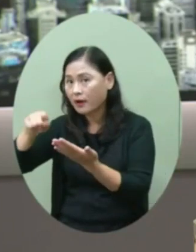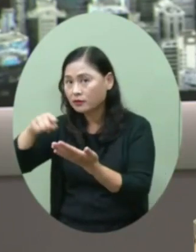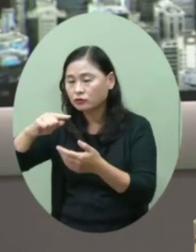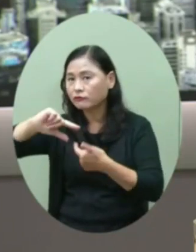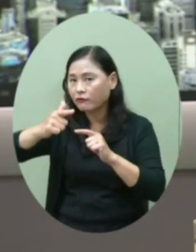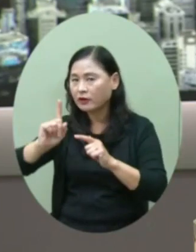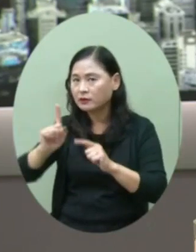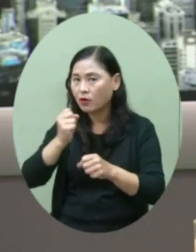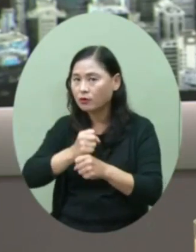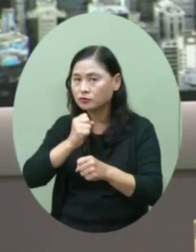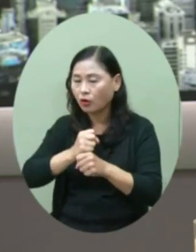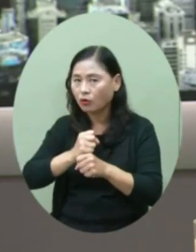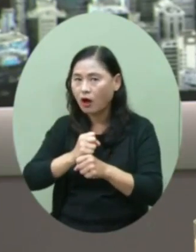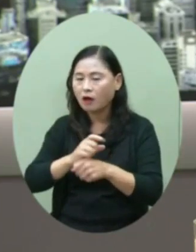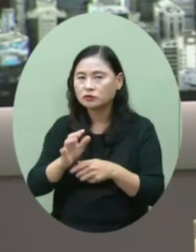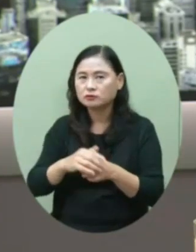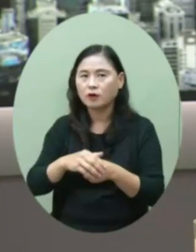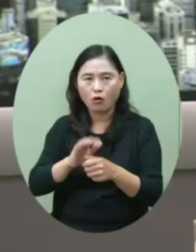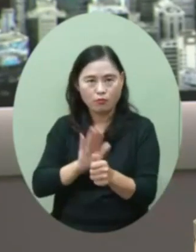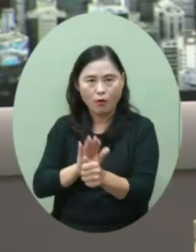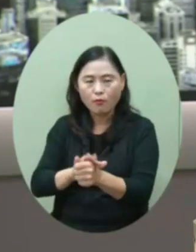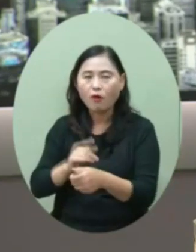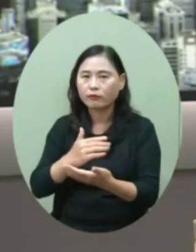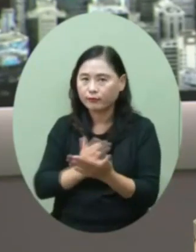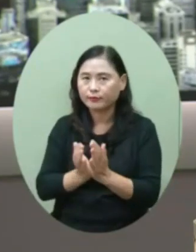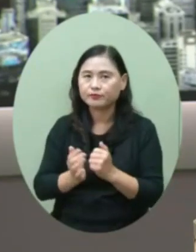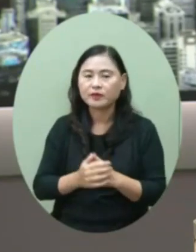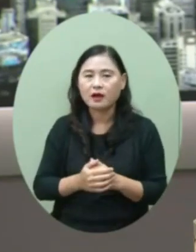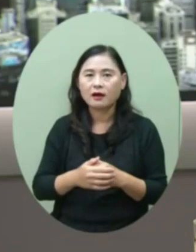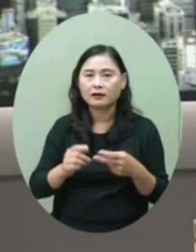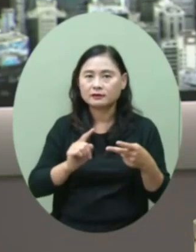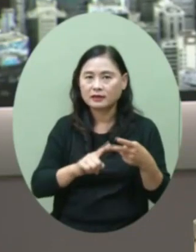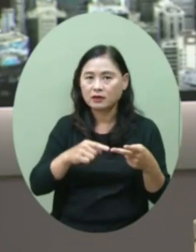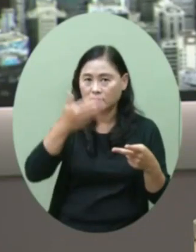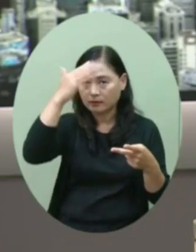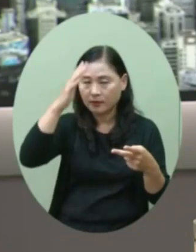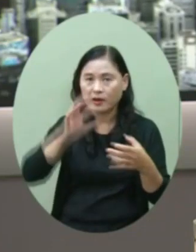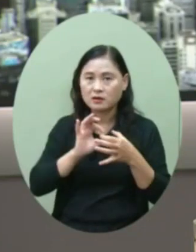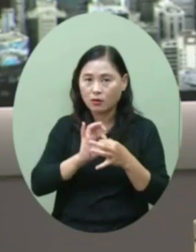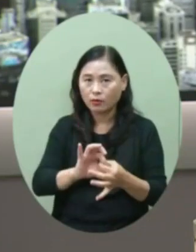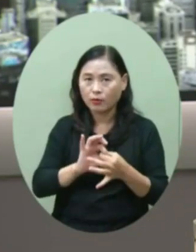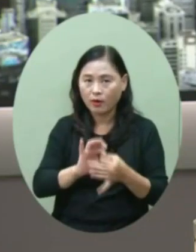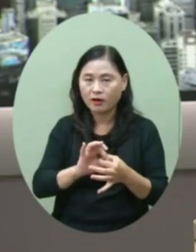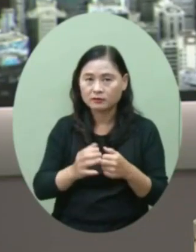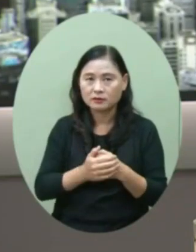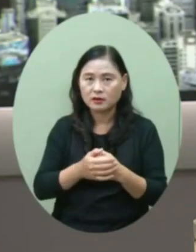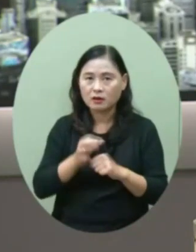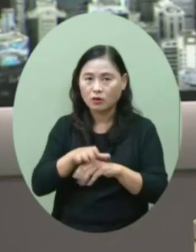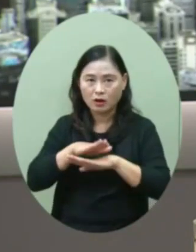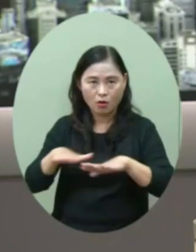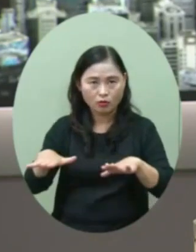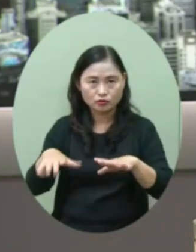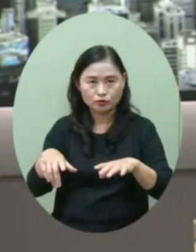second thing is we have to appreciate that in relation to national security matters,